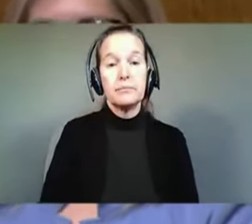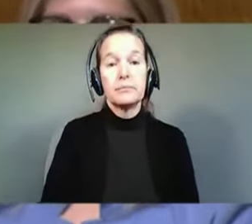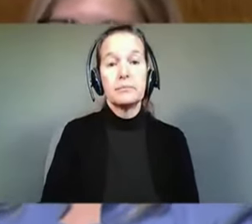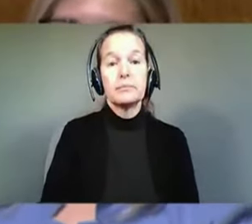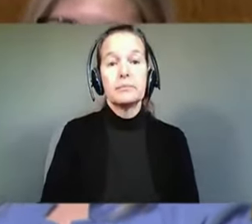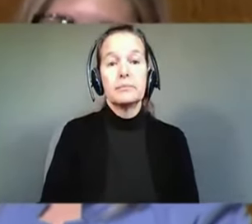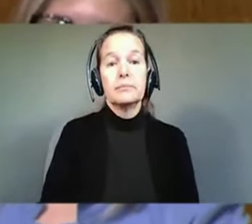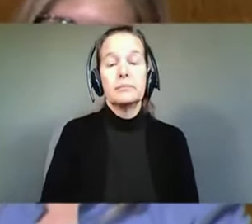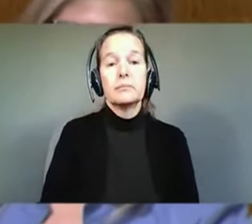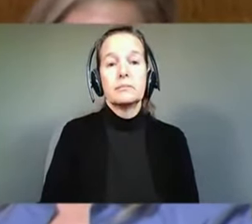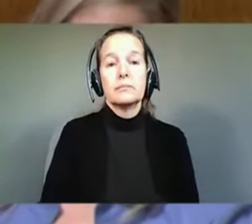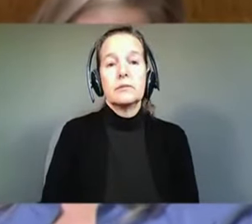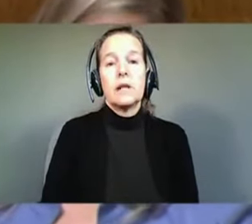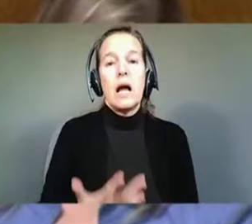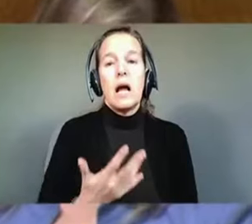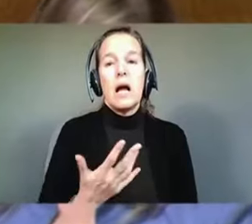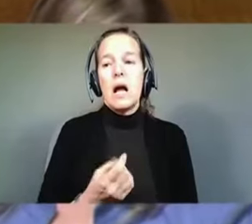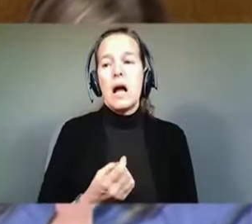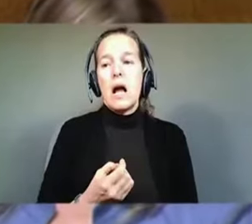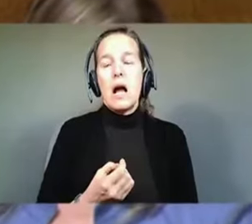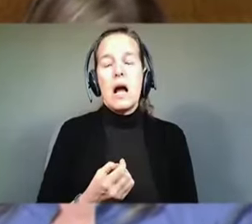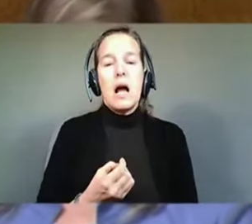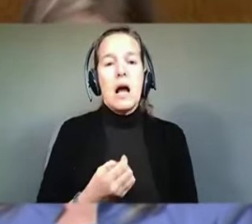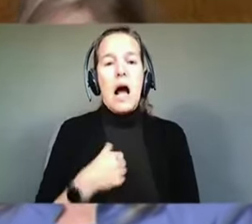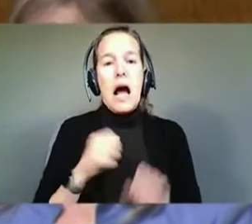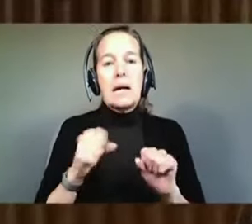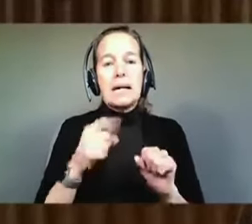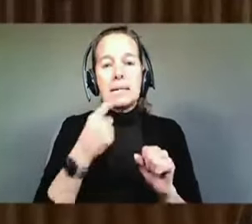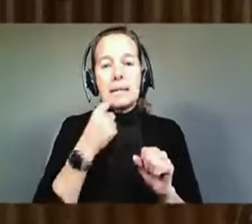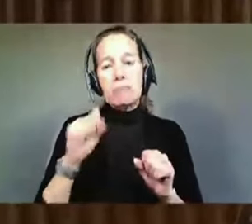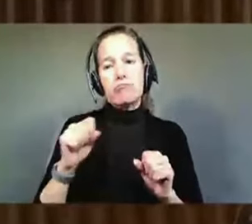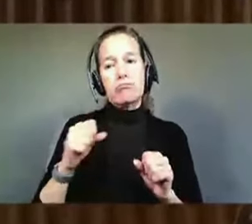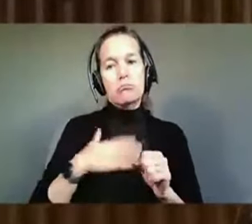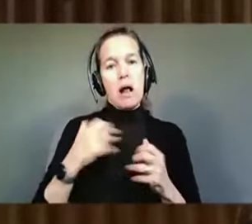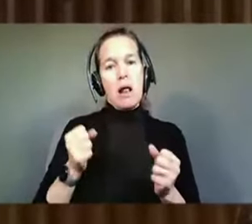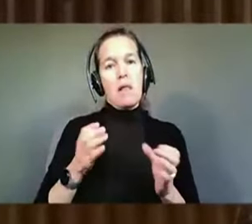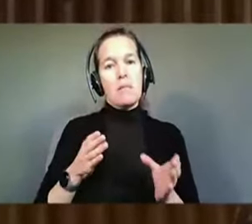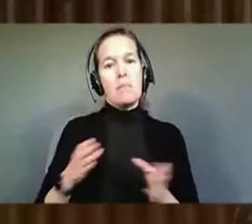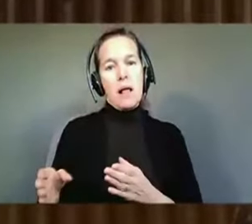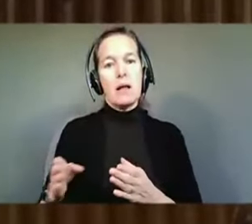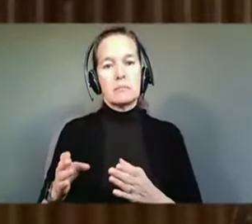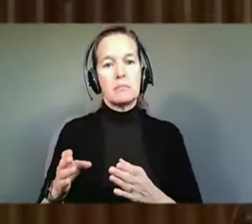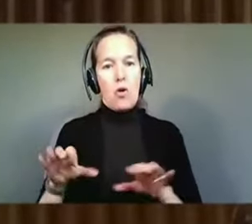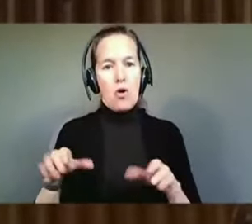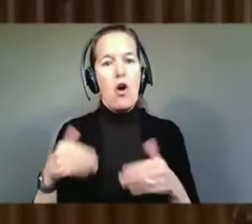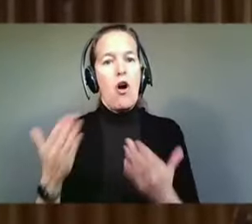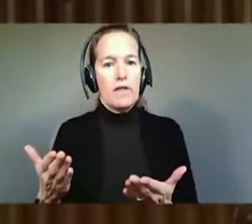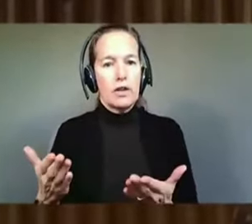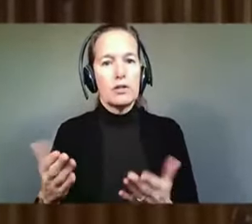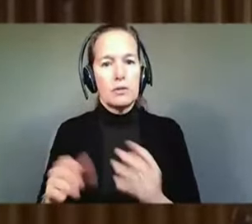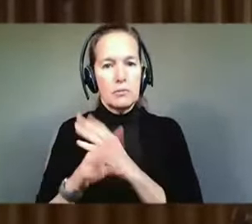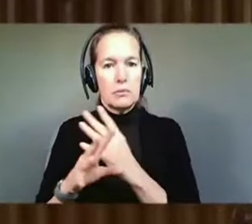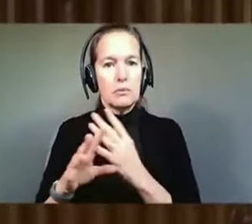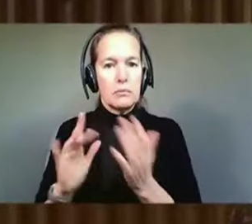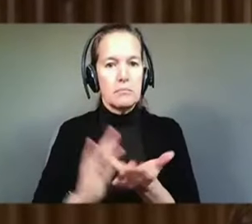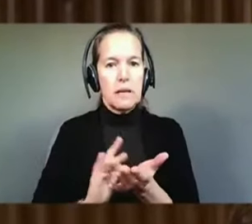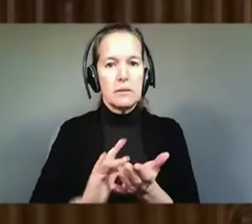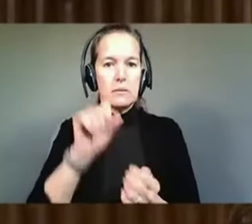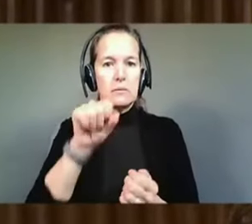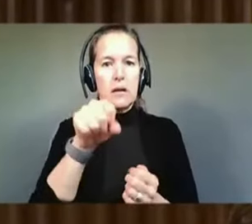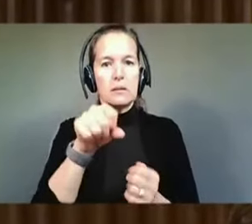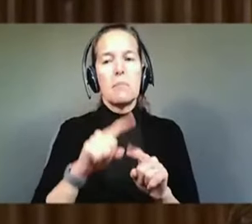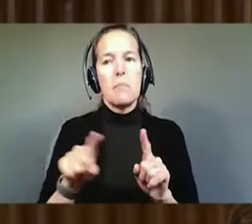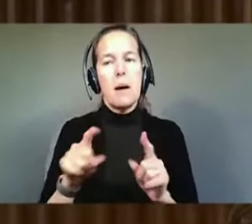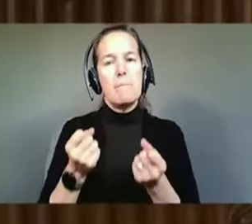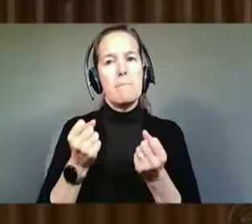You know, I can say that, yes, my health plan is covering telemedicine. However, many of the